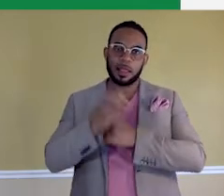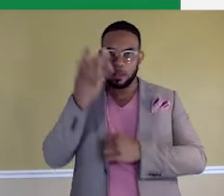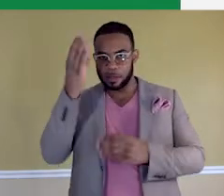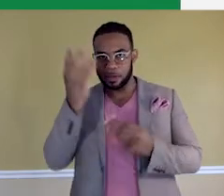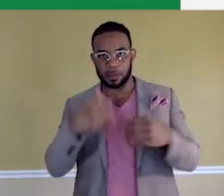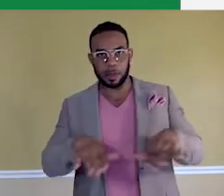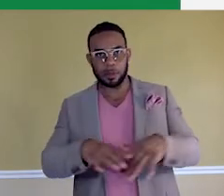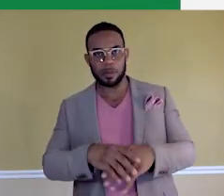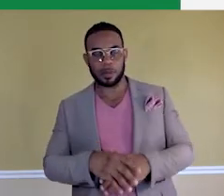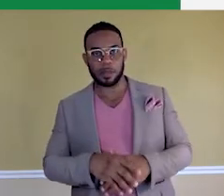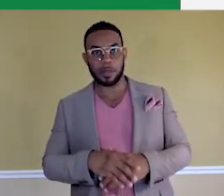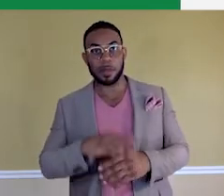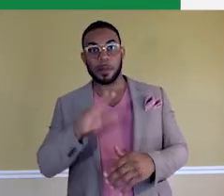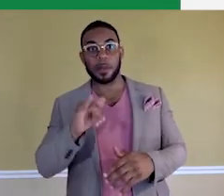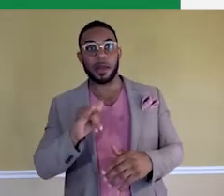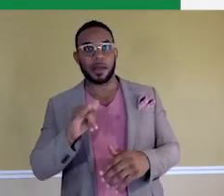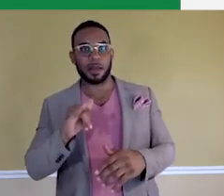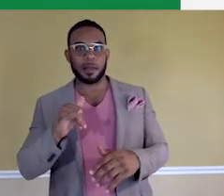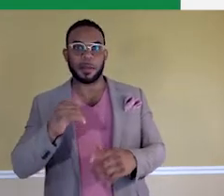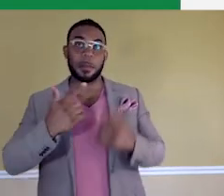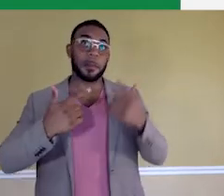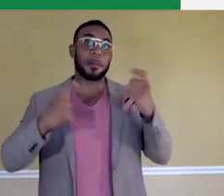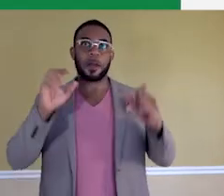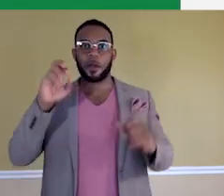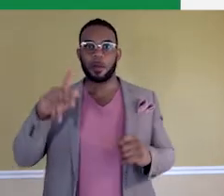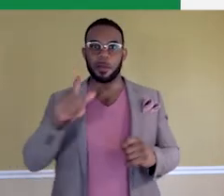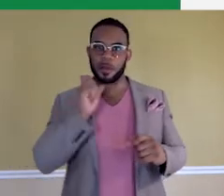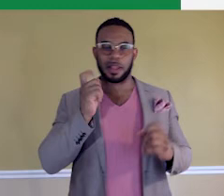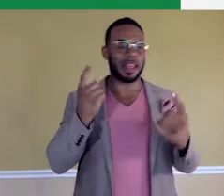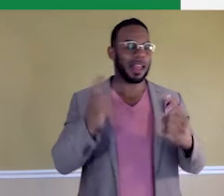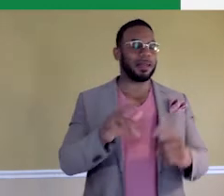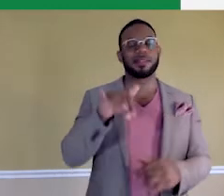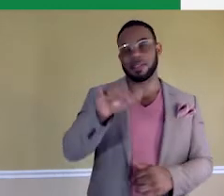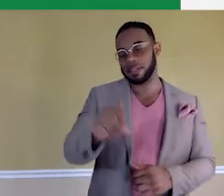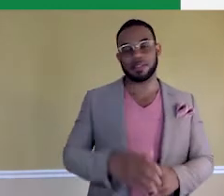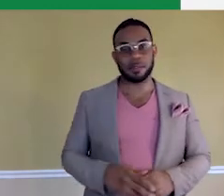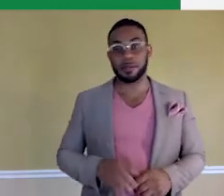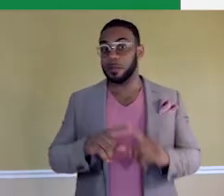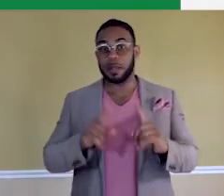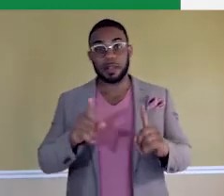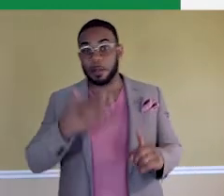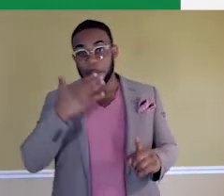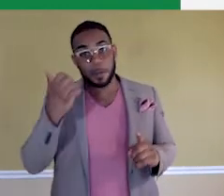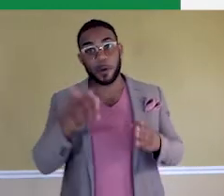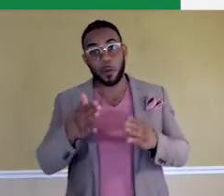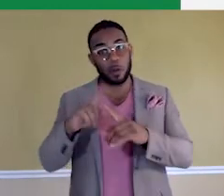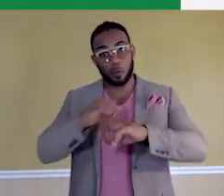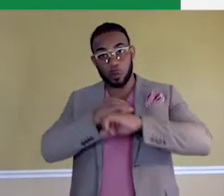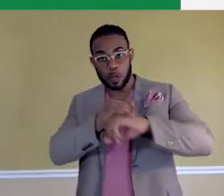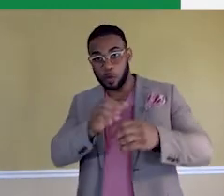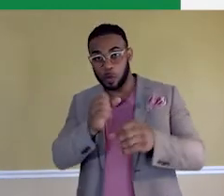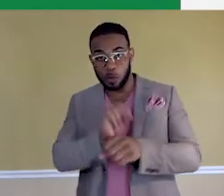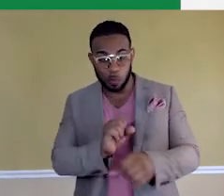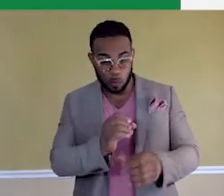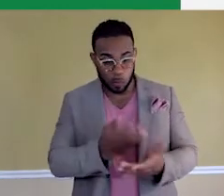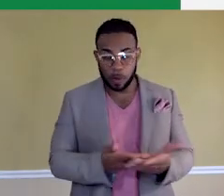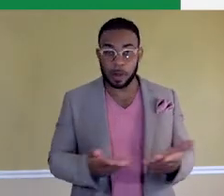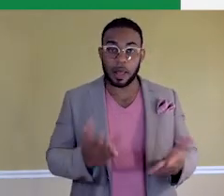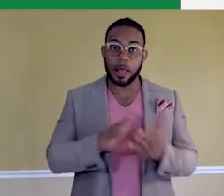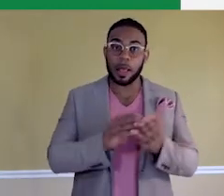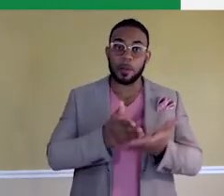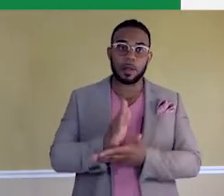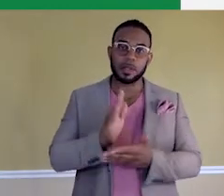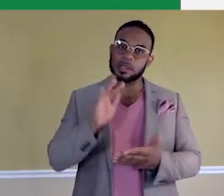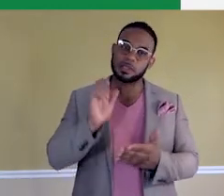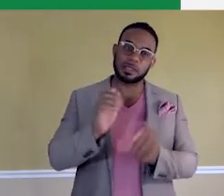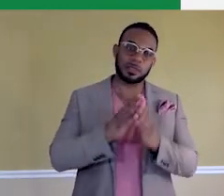intellectual properties by big corporations. These things are bound to happen, yes. But there are better ways to protect your works. Copyright is